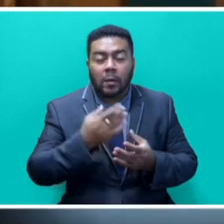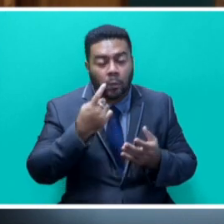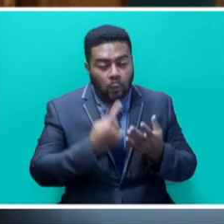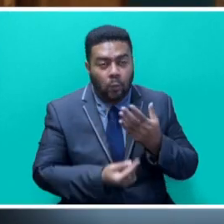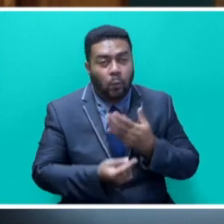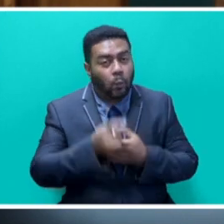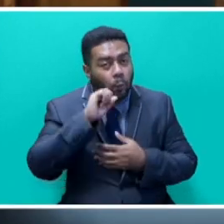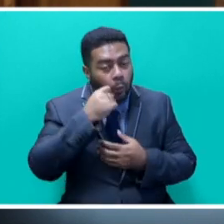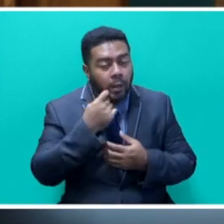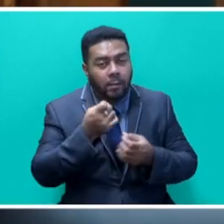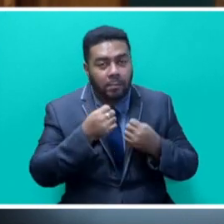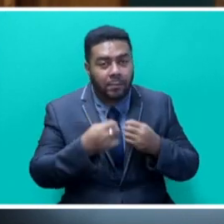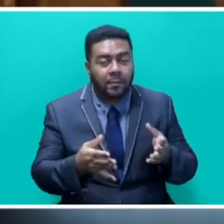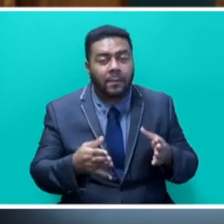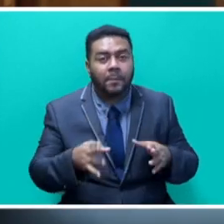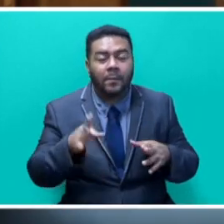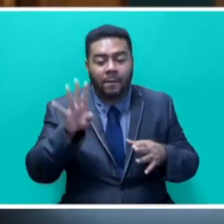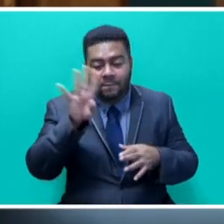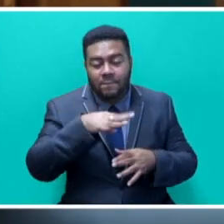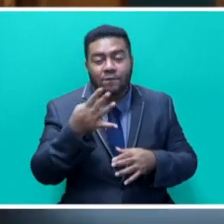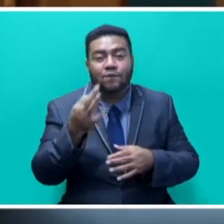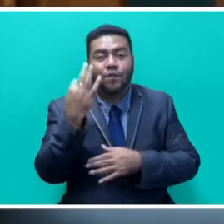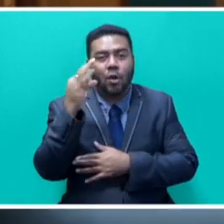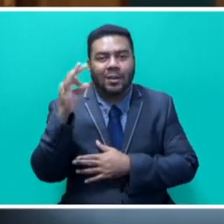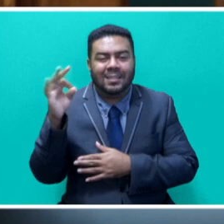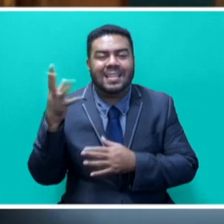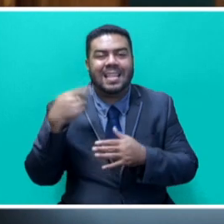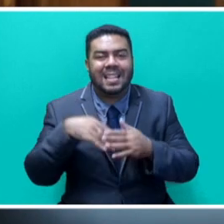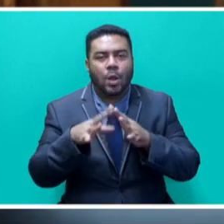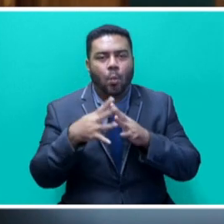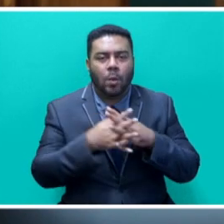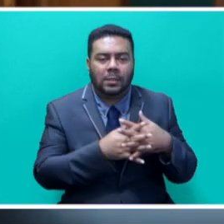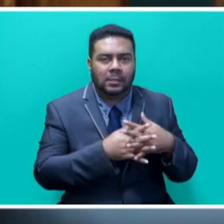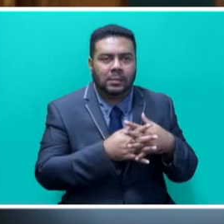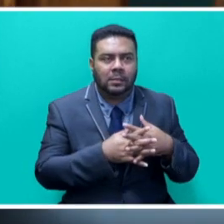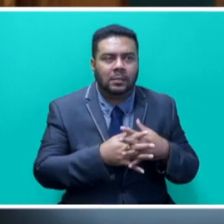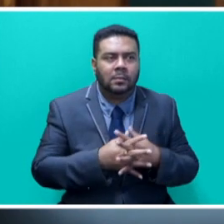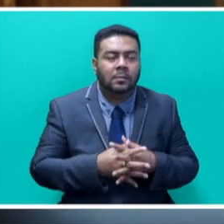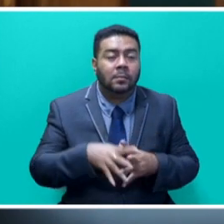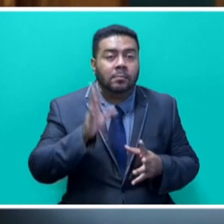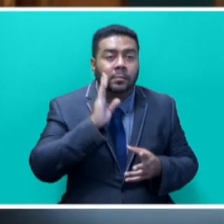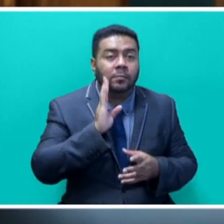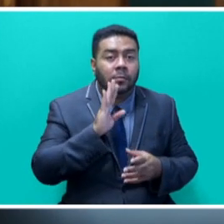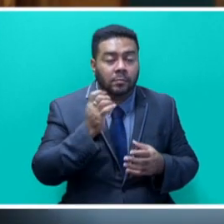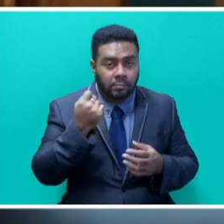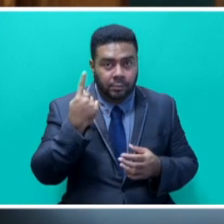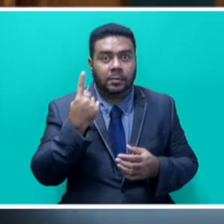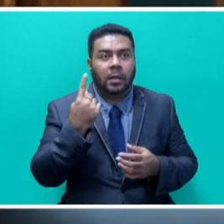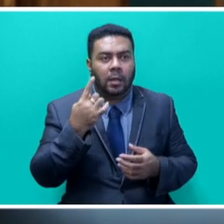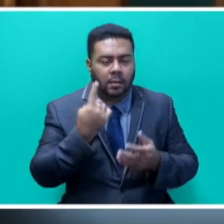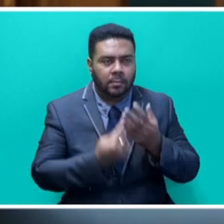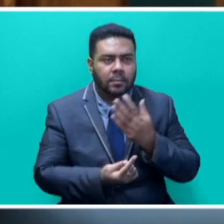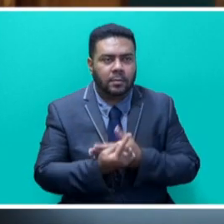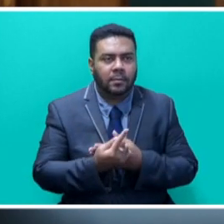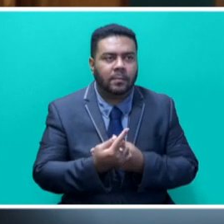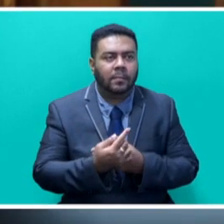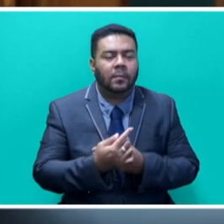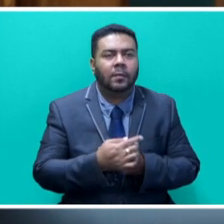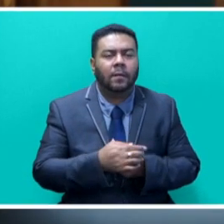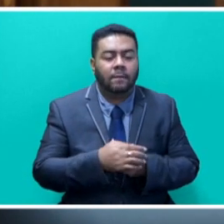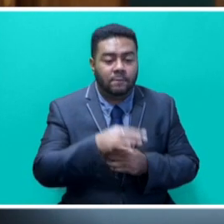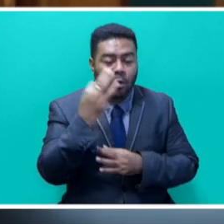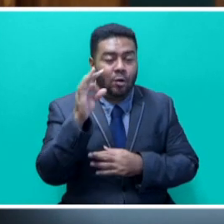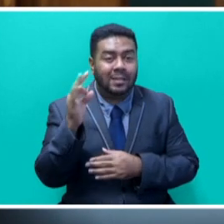will begin with assessment of forests in the Western Division before consideration is given to the forests in the Central and Eastern